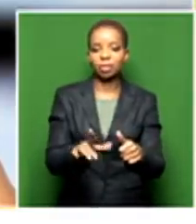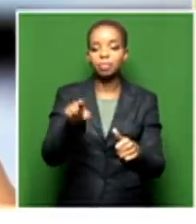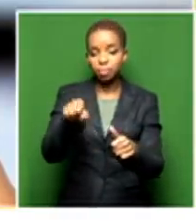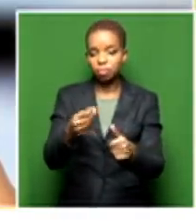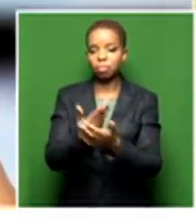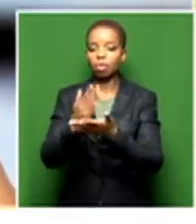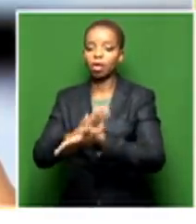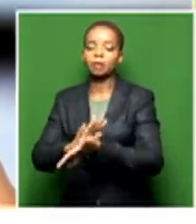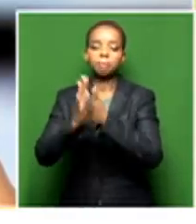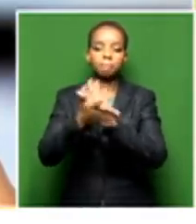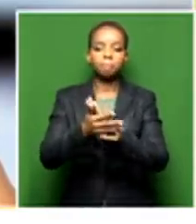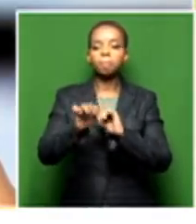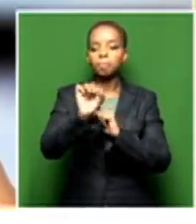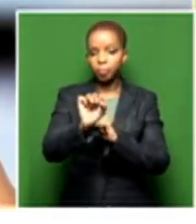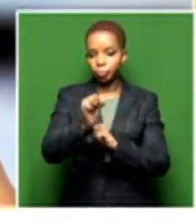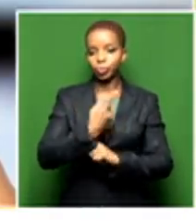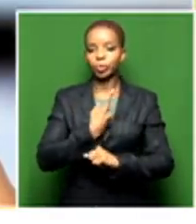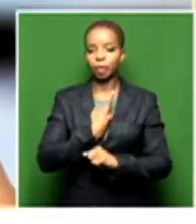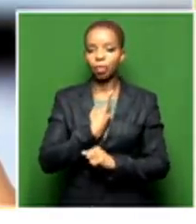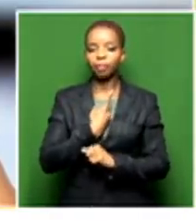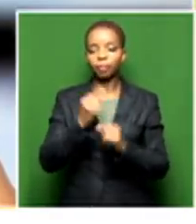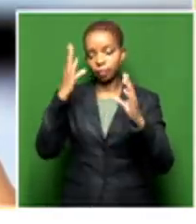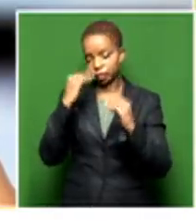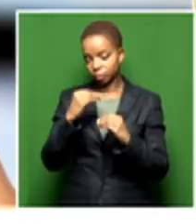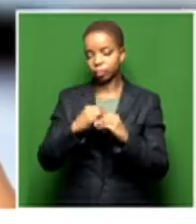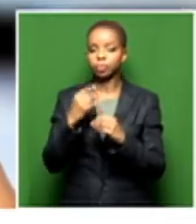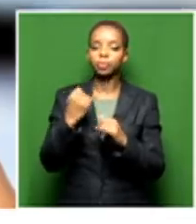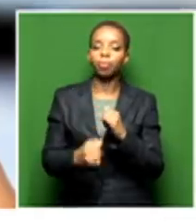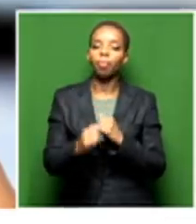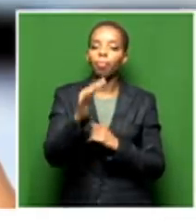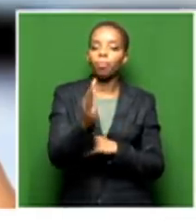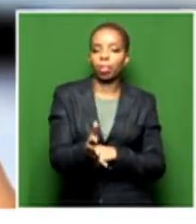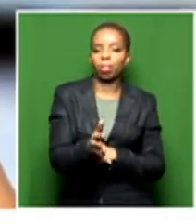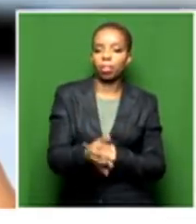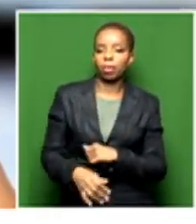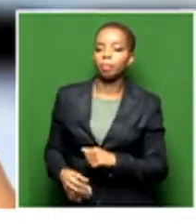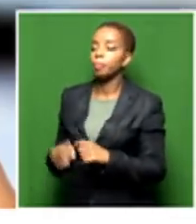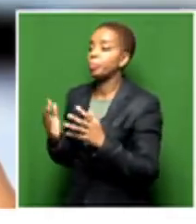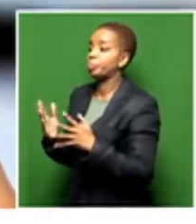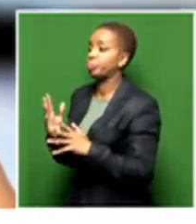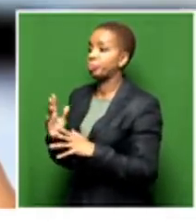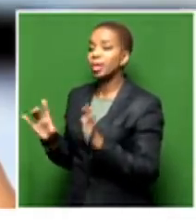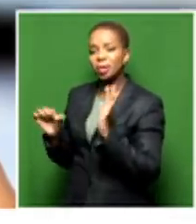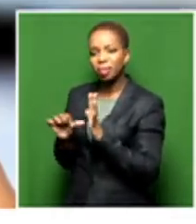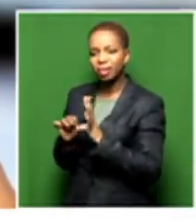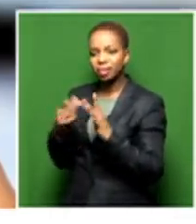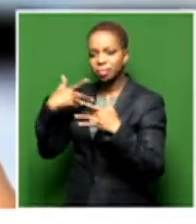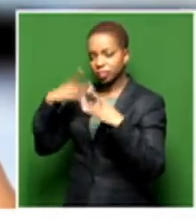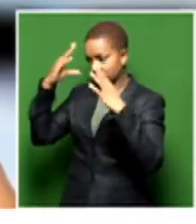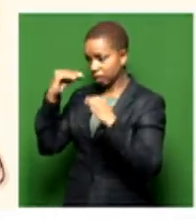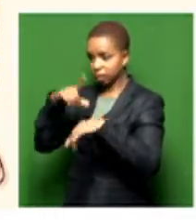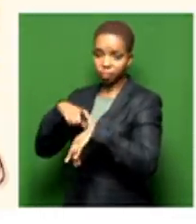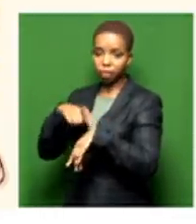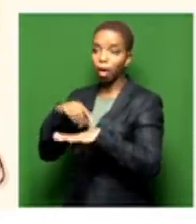sleep patterns and stop you falling into a deep sleep. Robert, does it really matter which time of day am